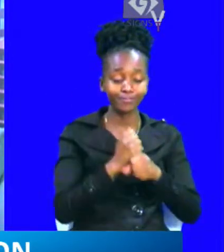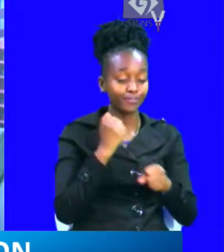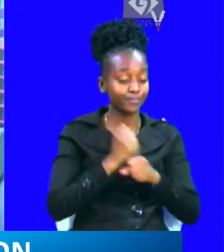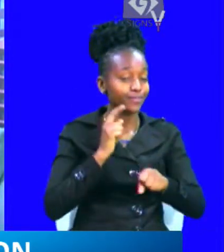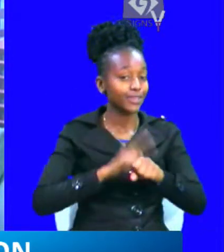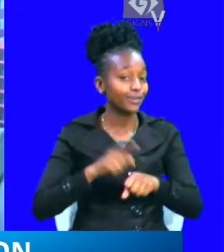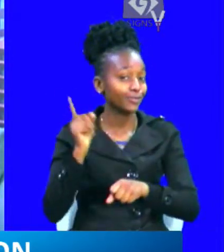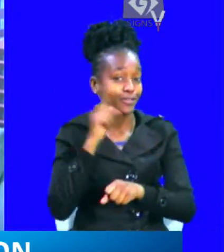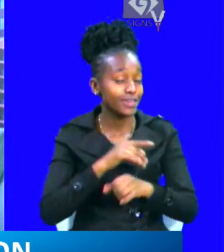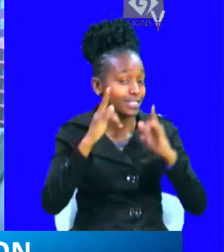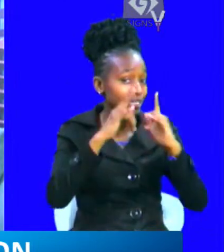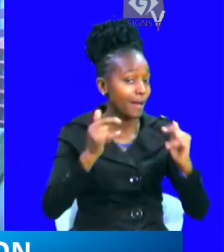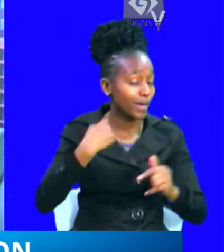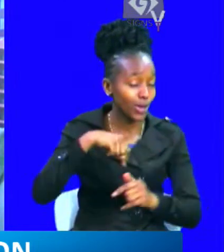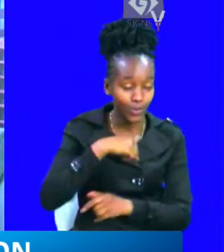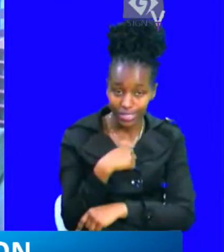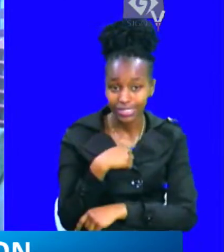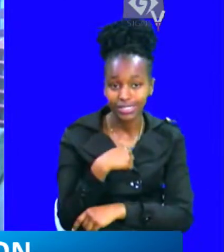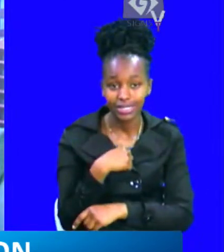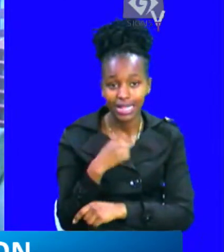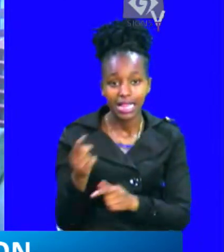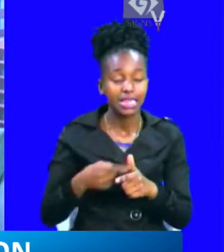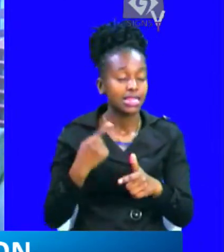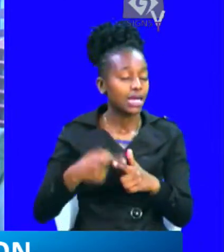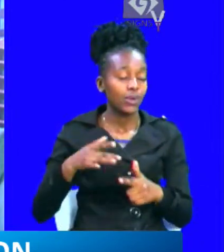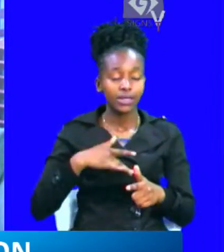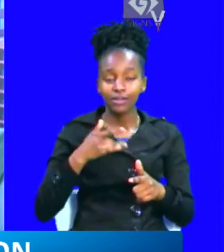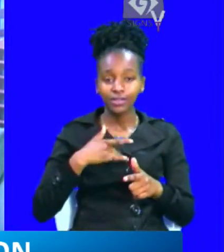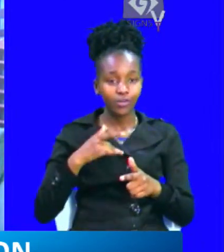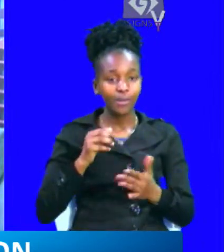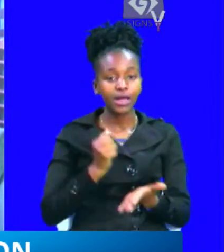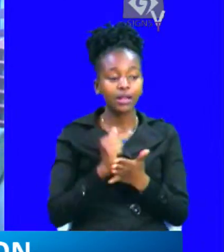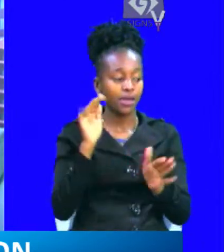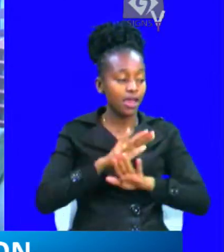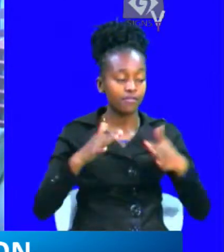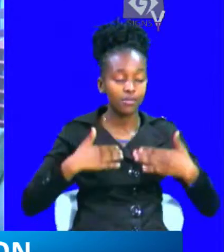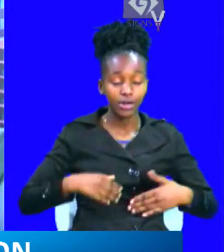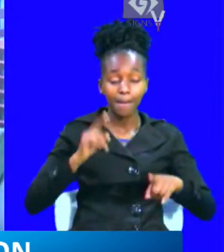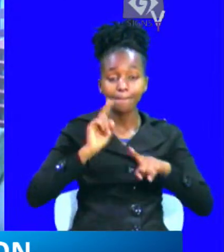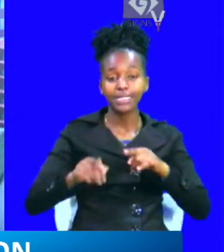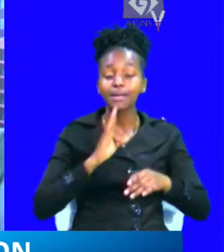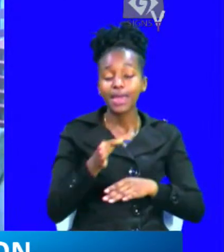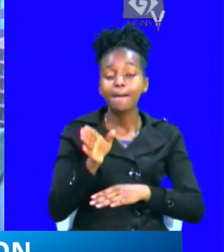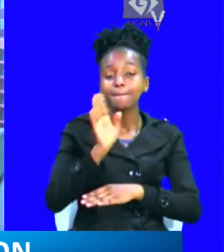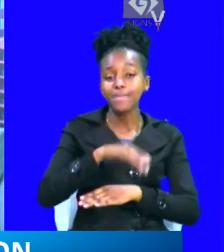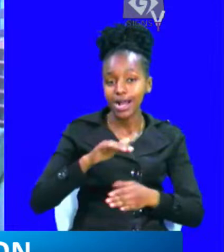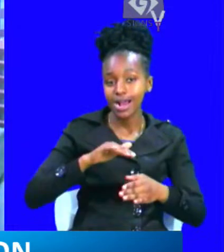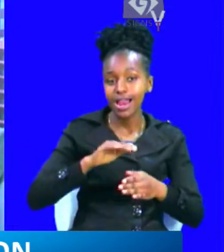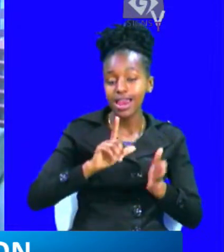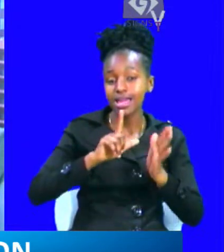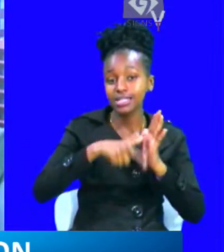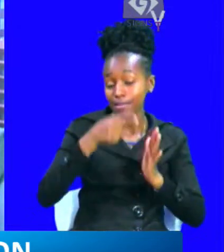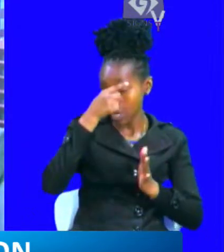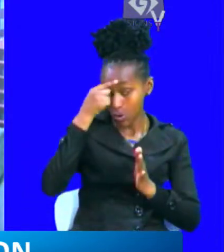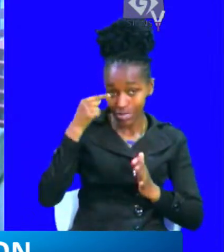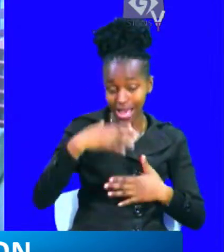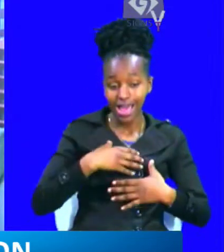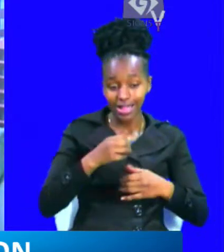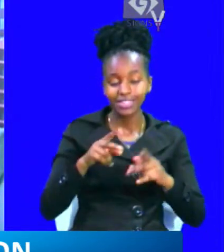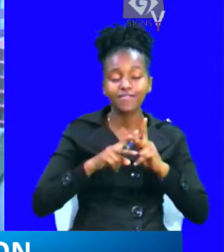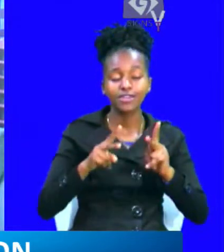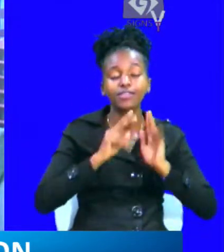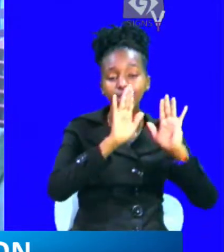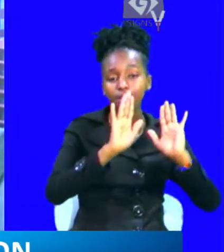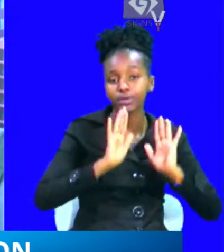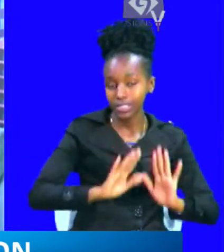that medical camp, they were done. Yes. But we'll be back. Like I've said, health is our big thing. Yes.